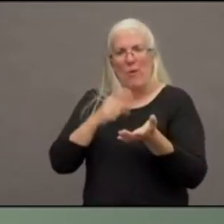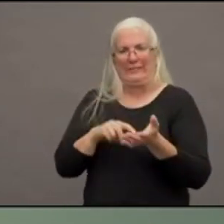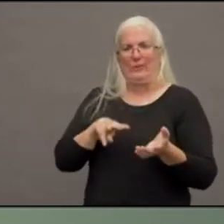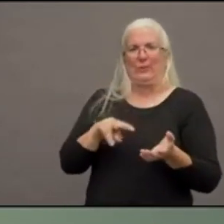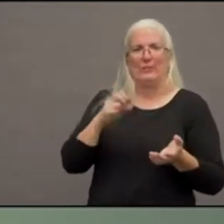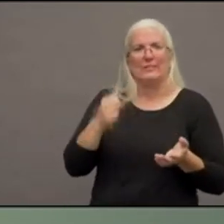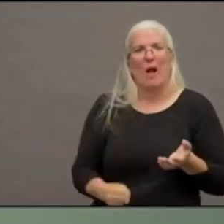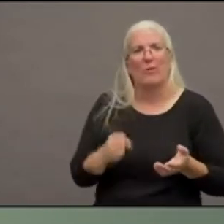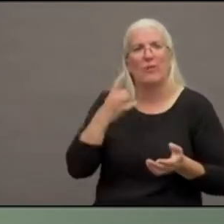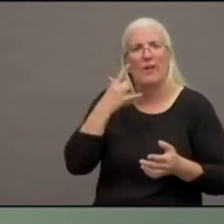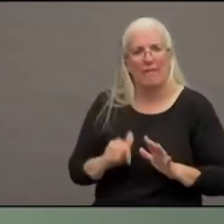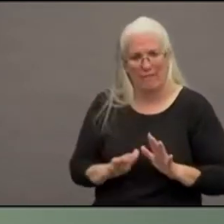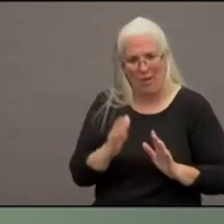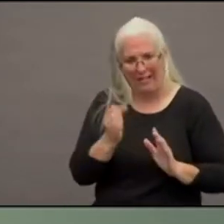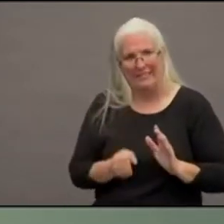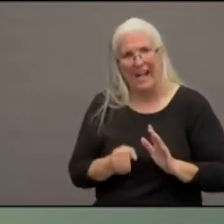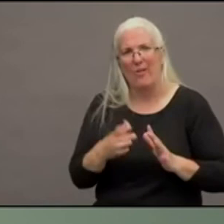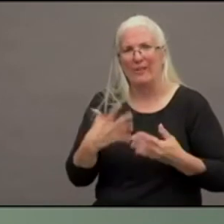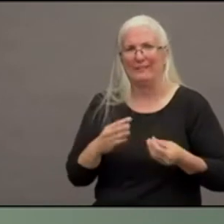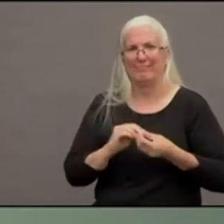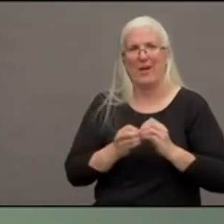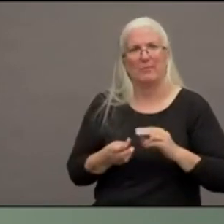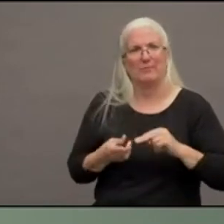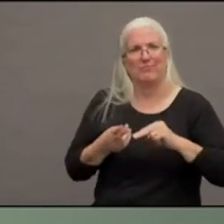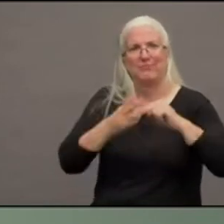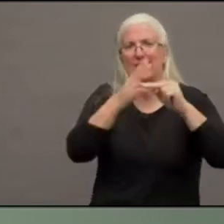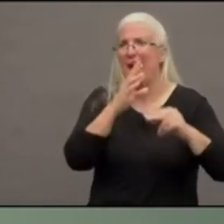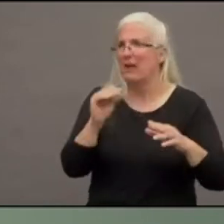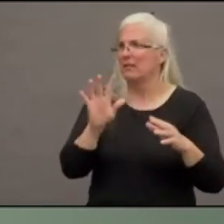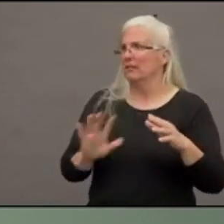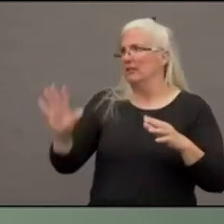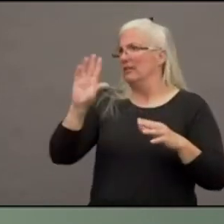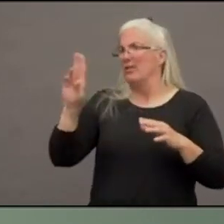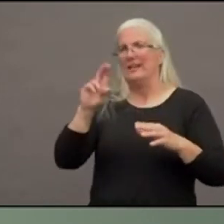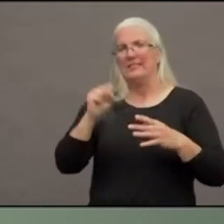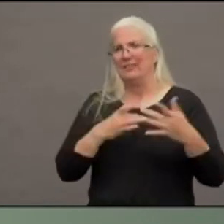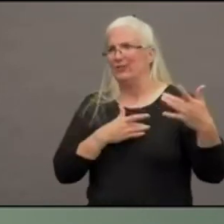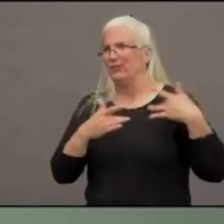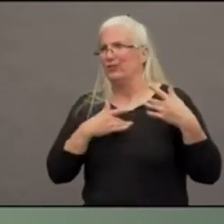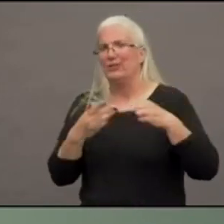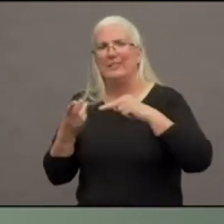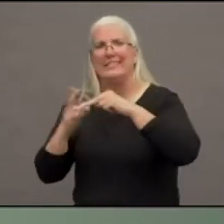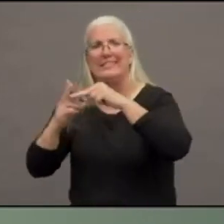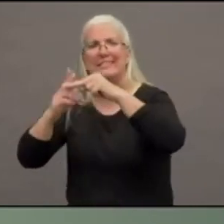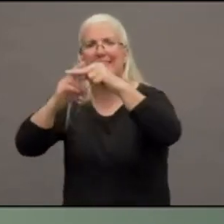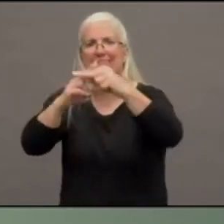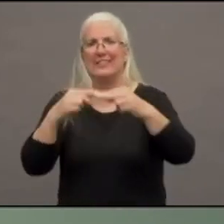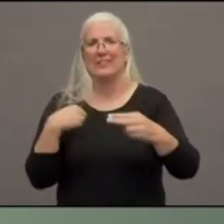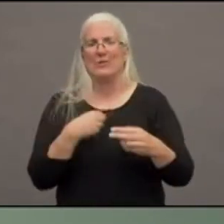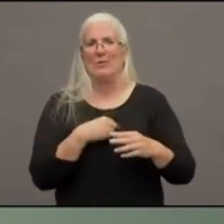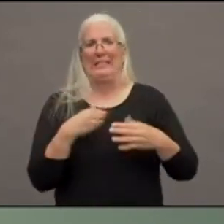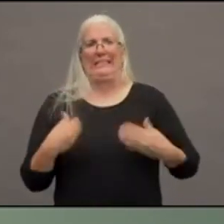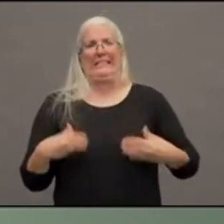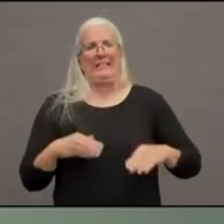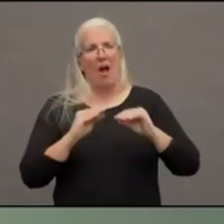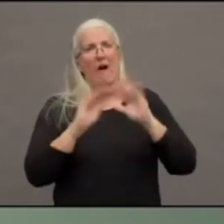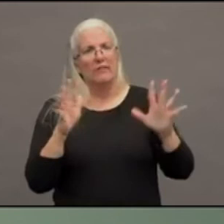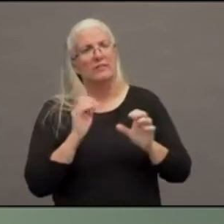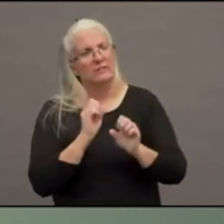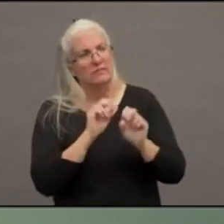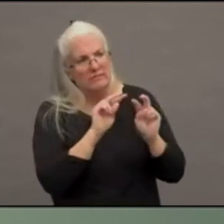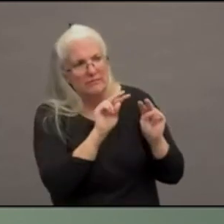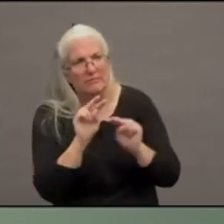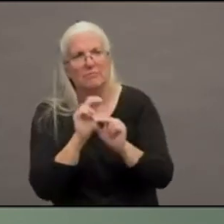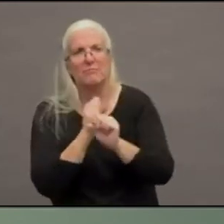is extremely concerning. And so, it's something we obviously closely monitor at the county